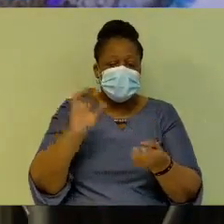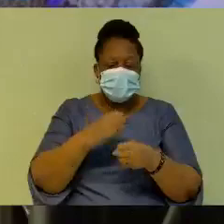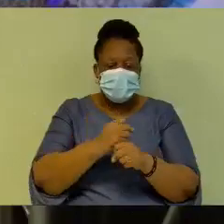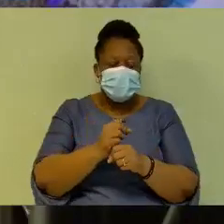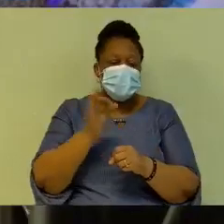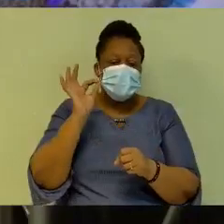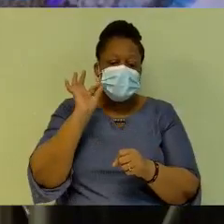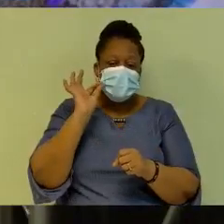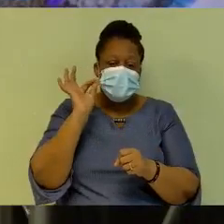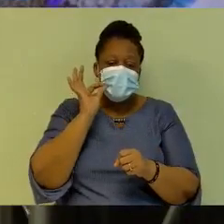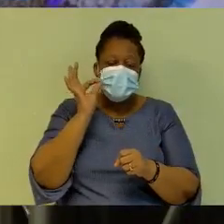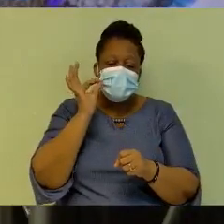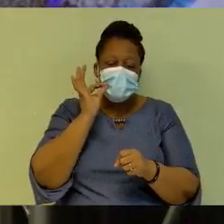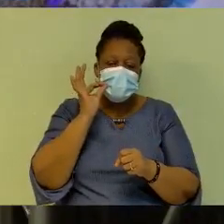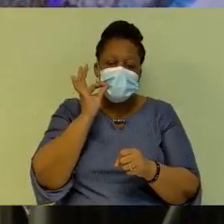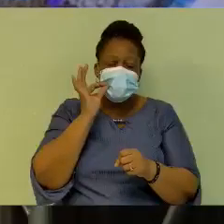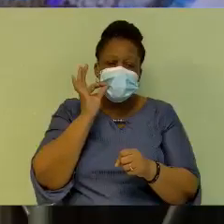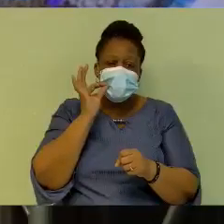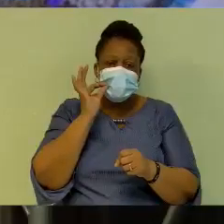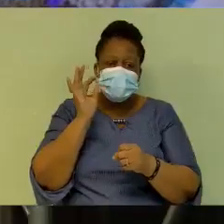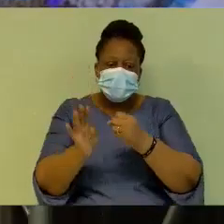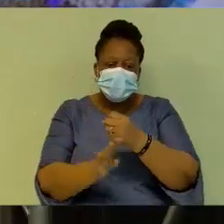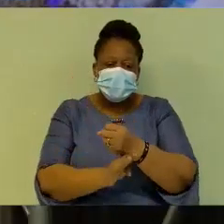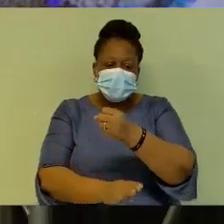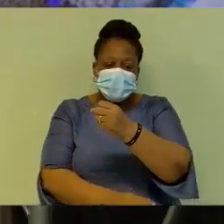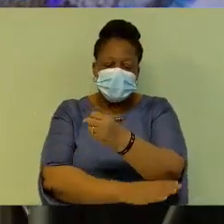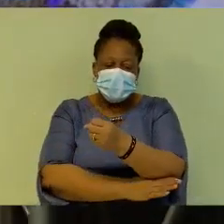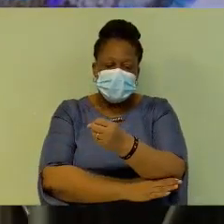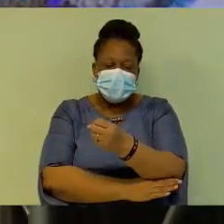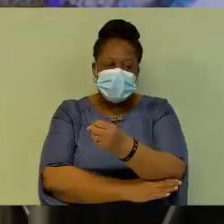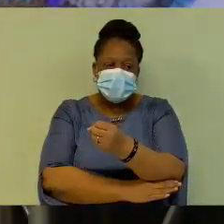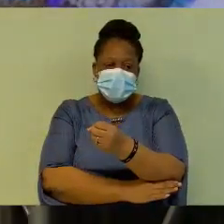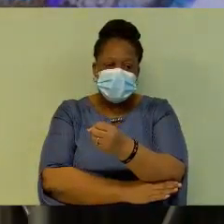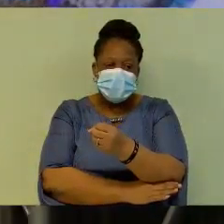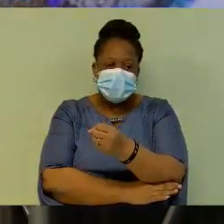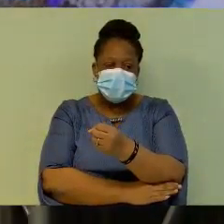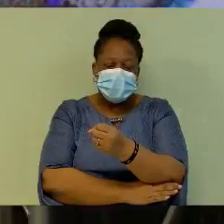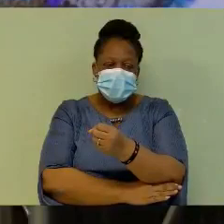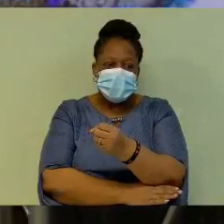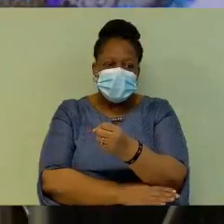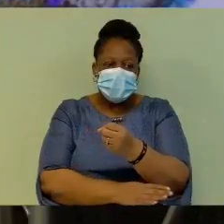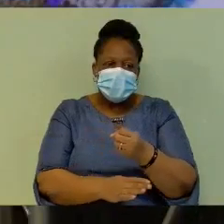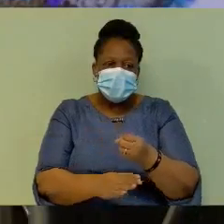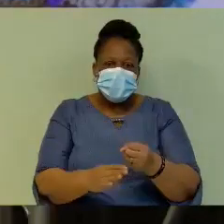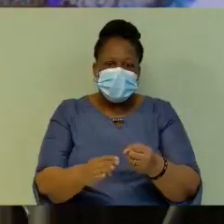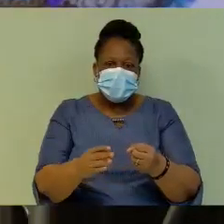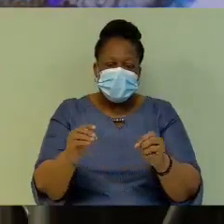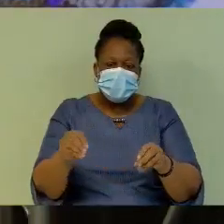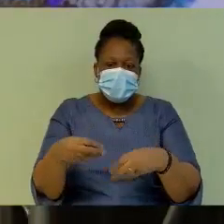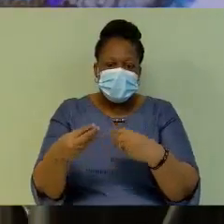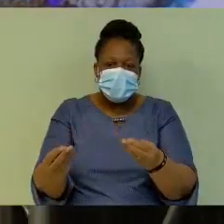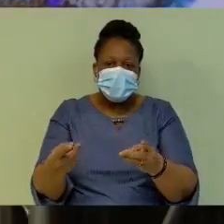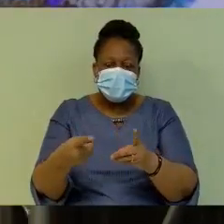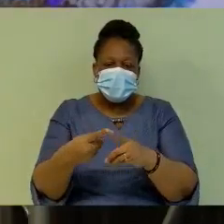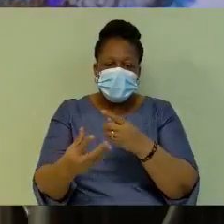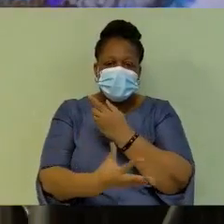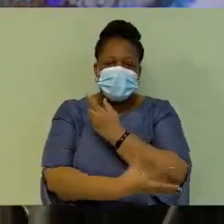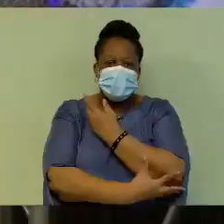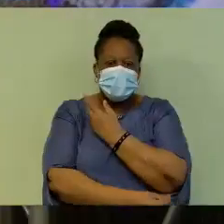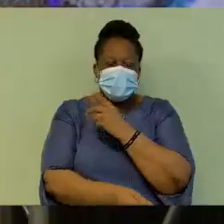by donating dry and canned goods when leaving the following establishment. 1. Rams Supermarket and